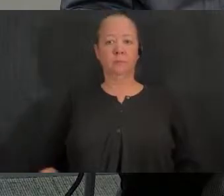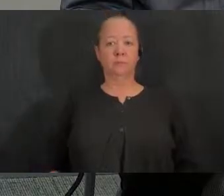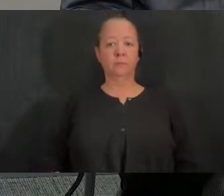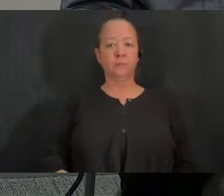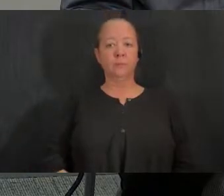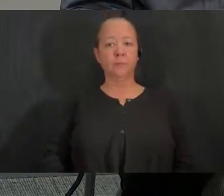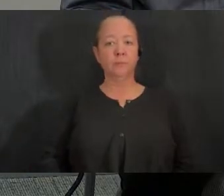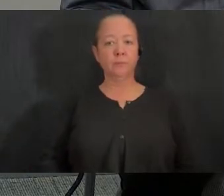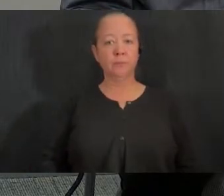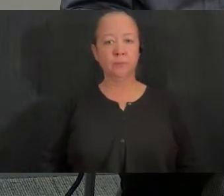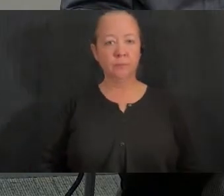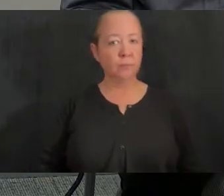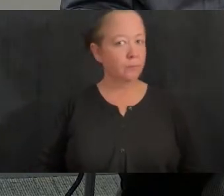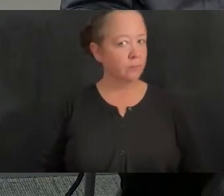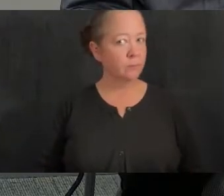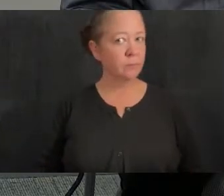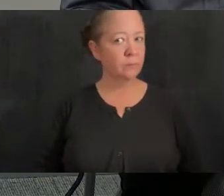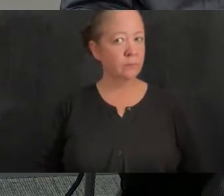Okay.